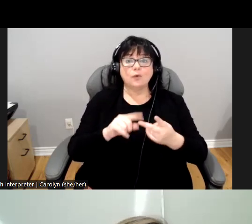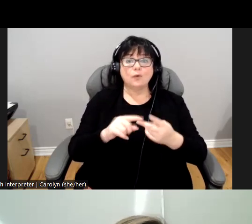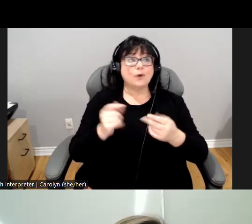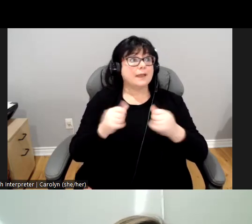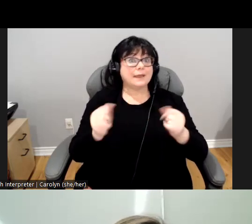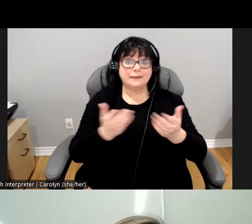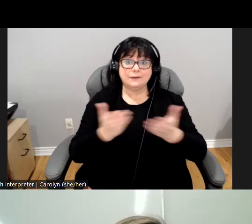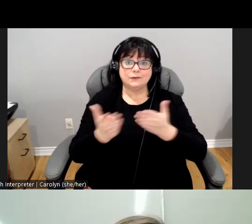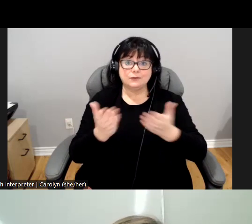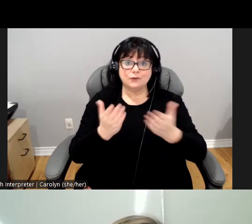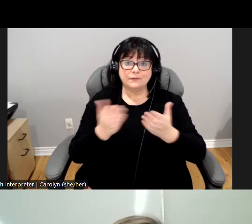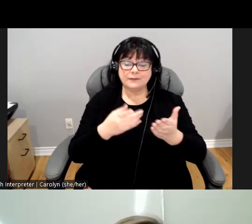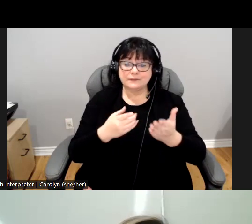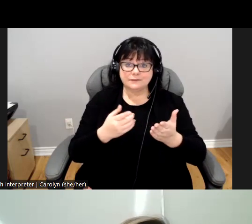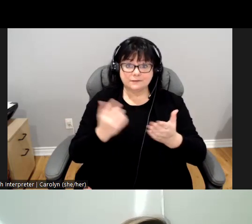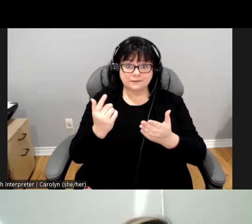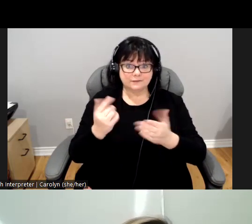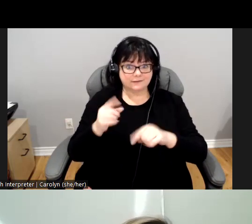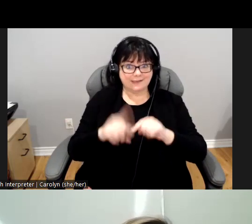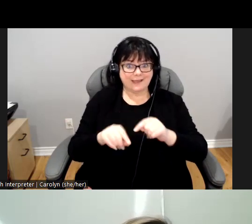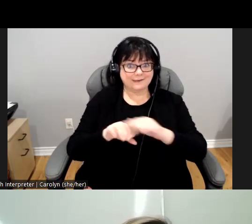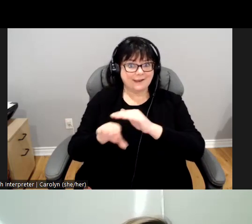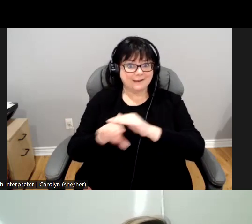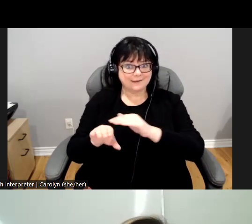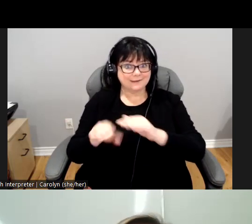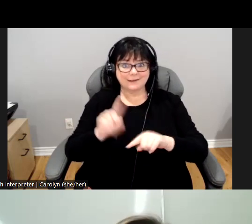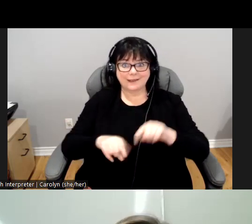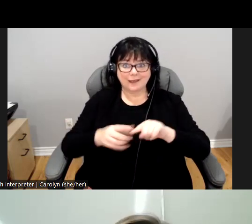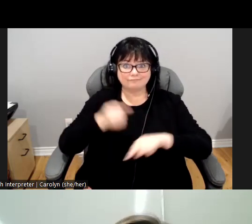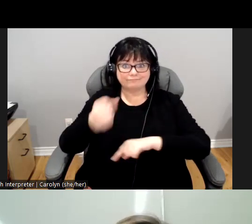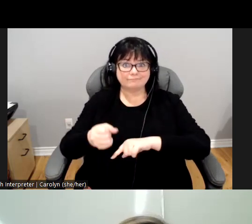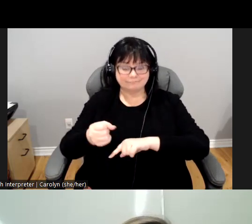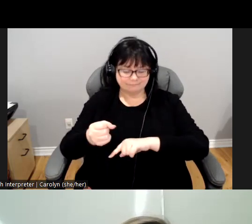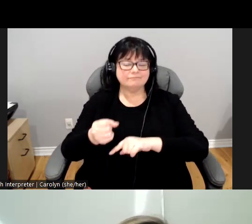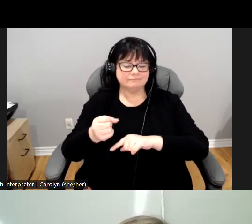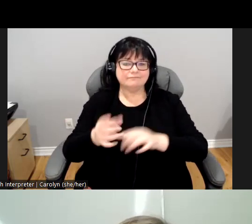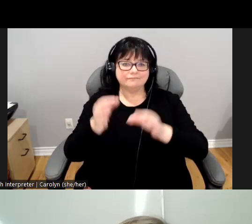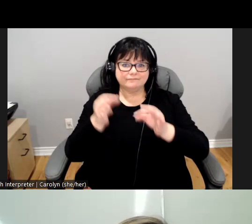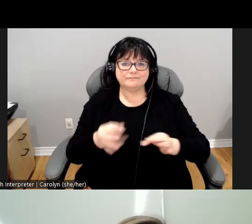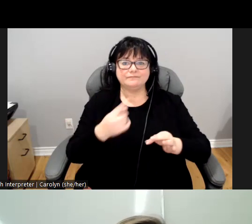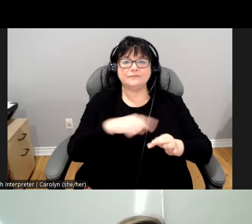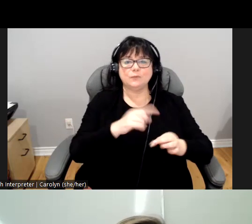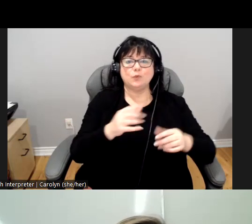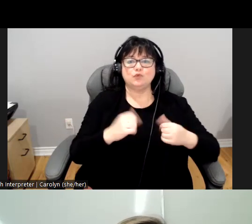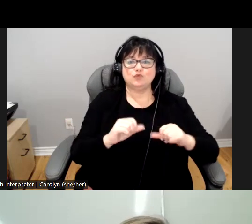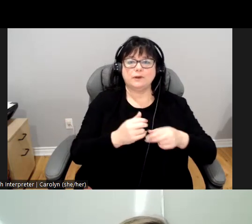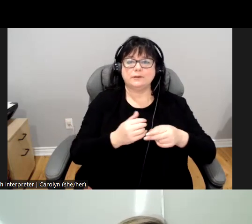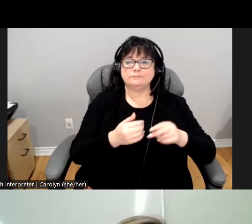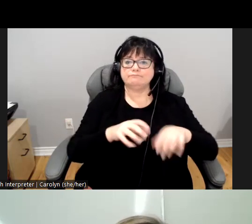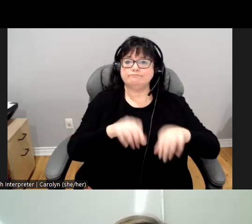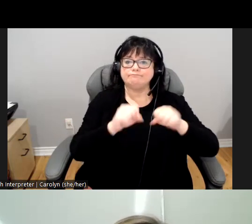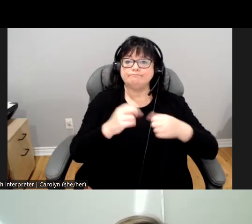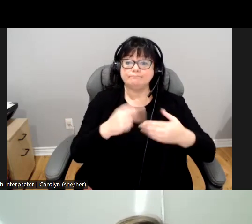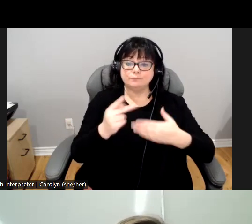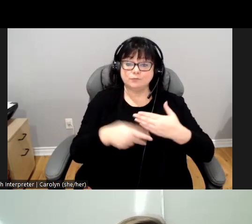training. So we decided that we would try a program out, run a program. And we have a number